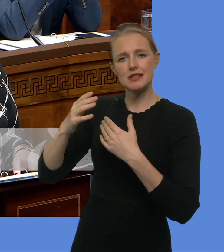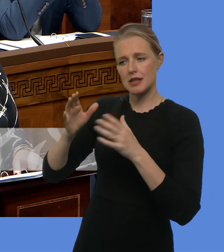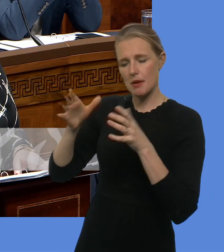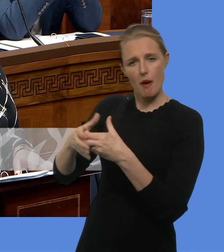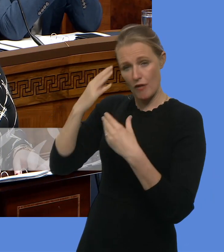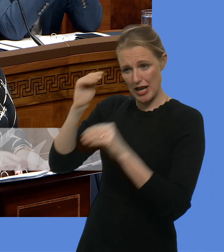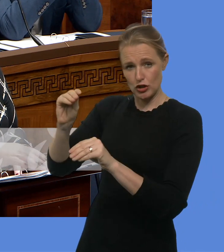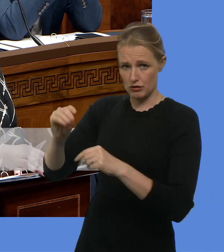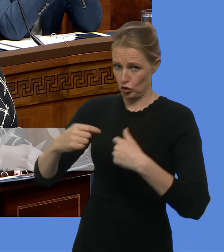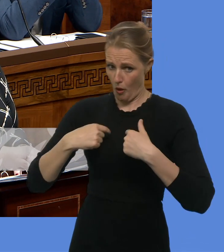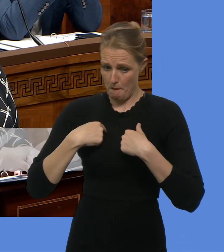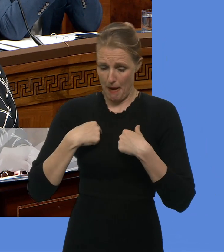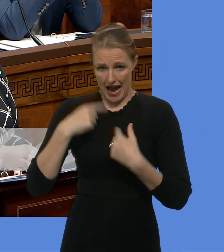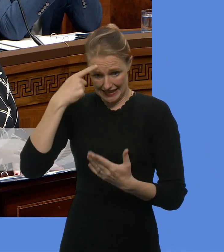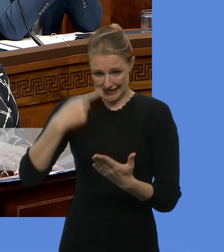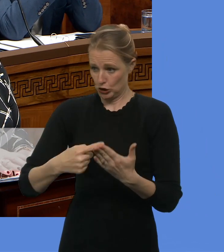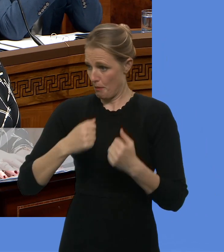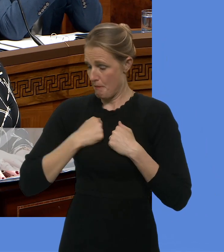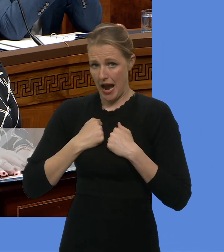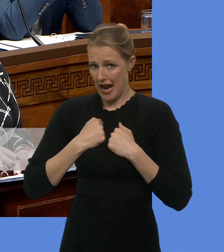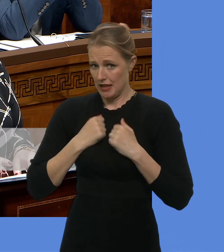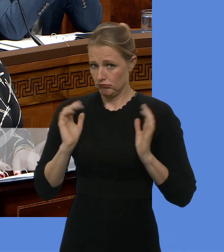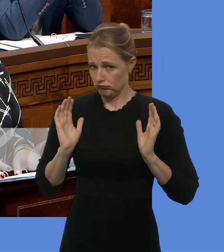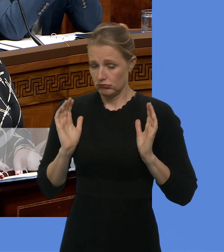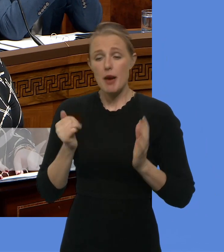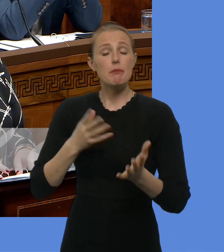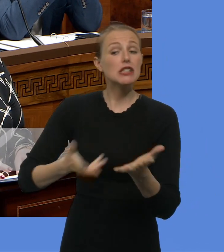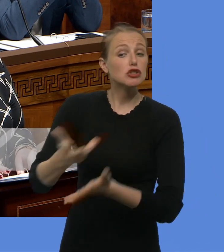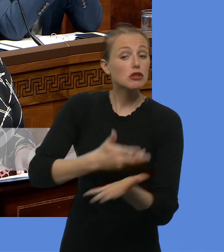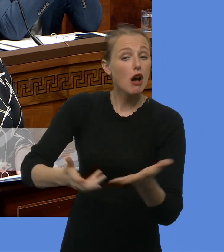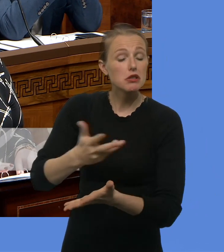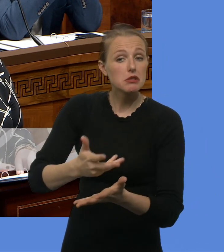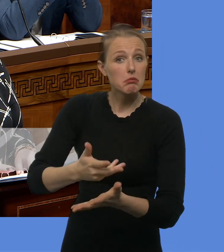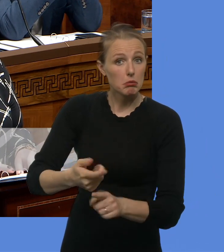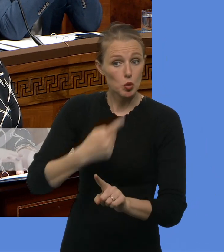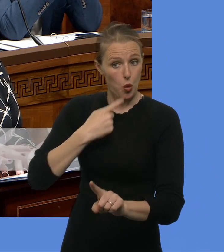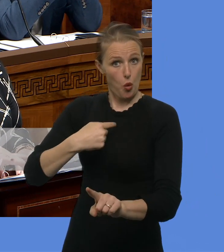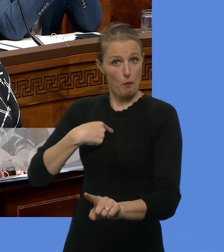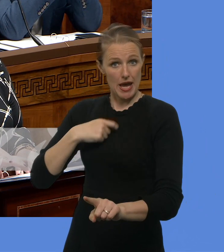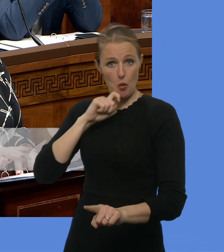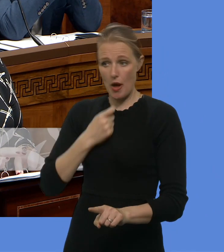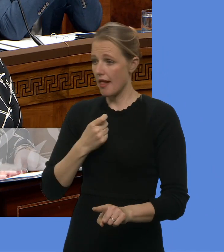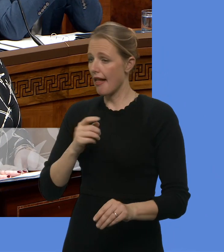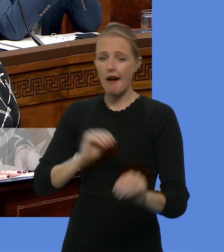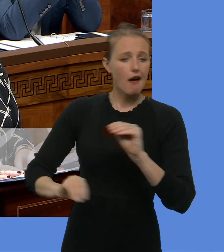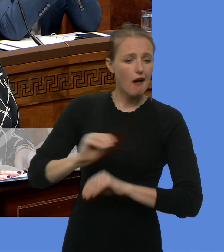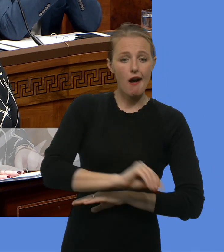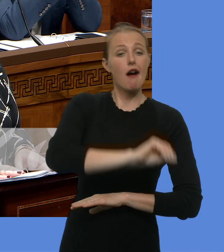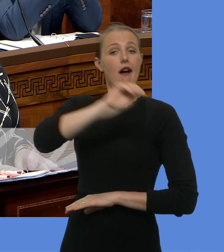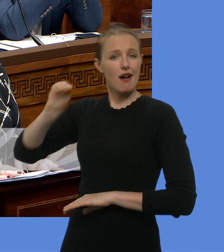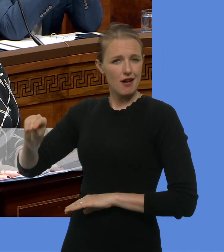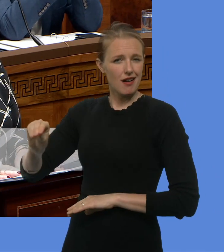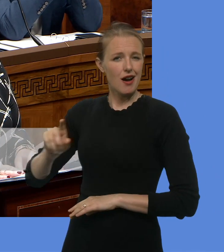for the Justice Minister. It was discussed, it was brought to my attention that there would be a reshuffle following the